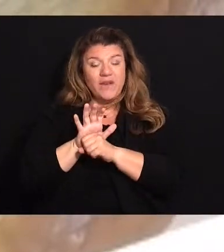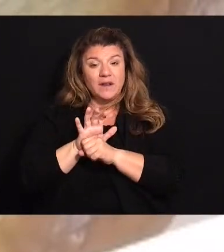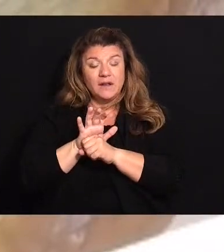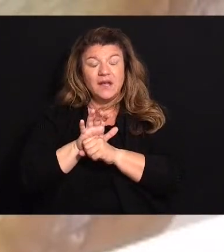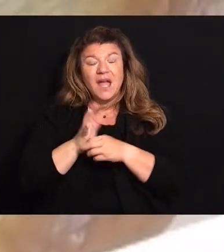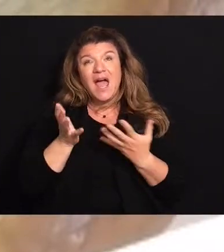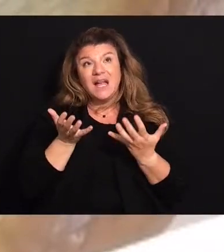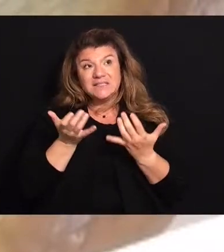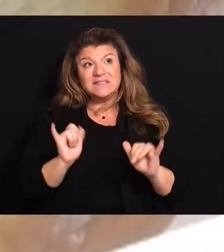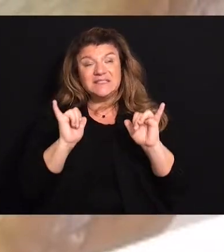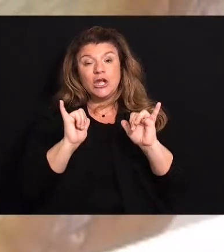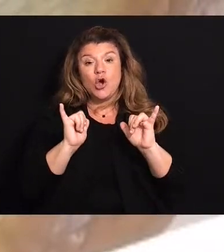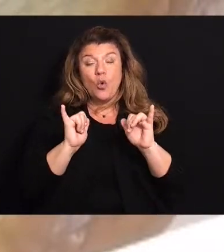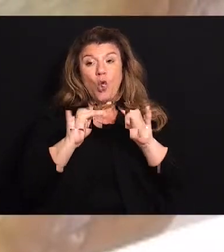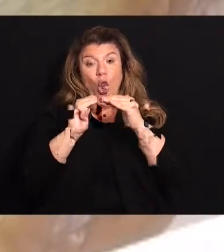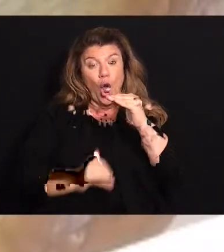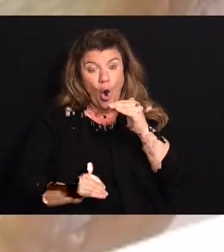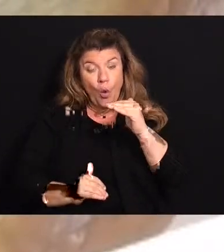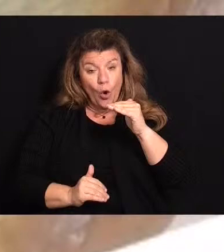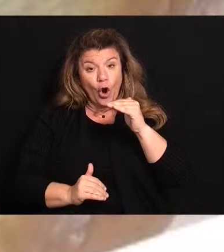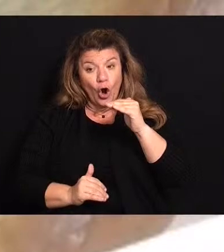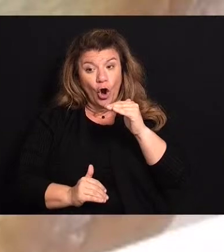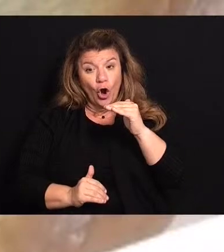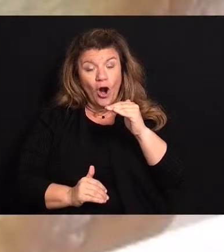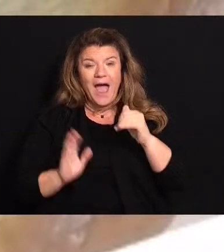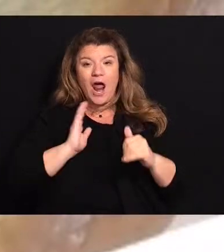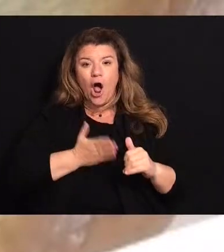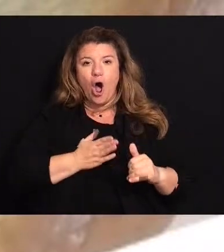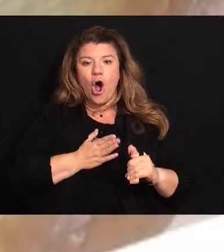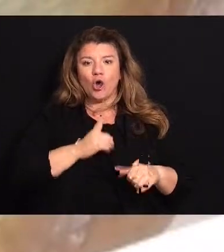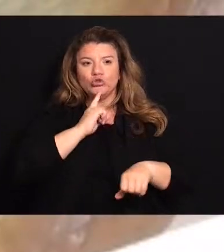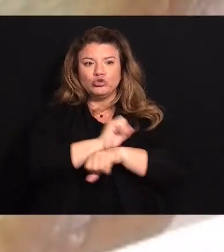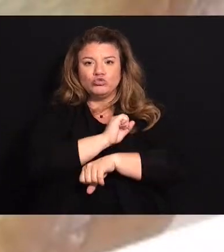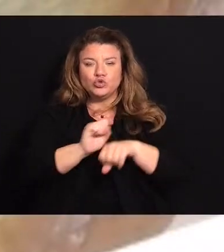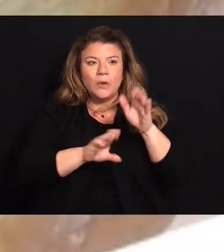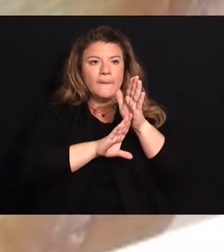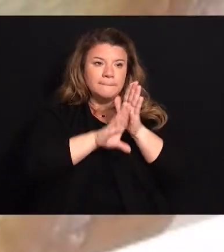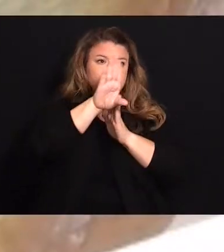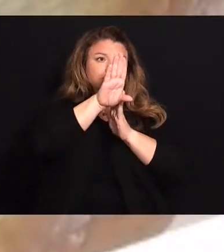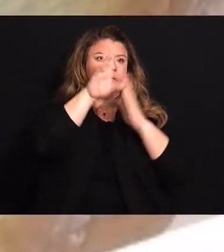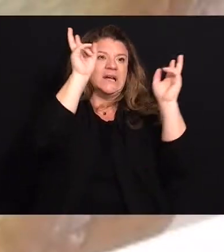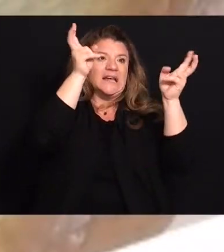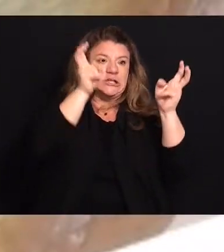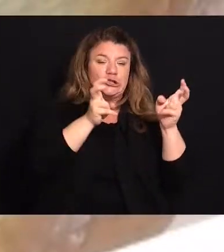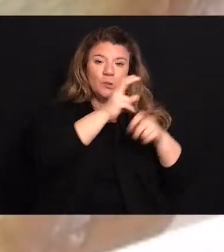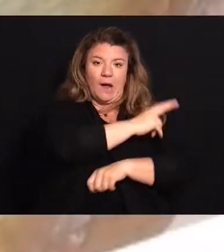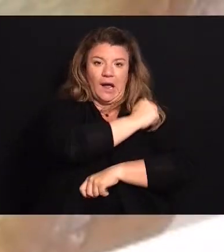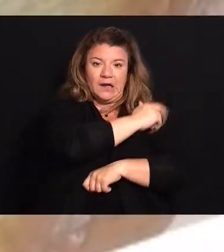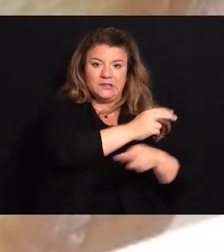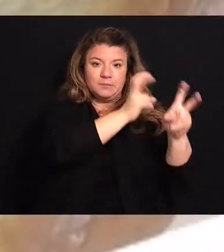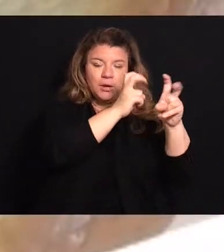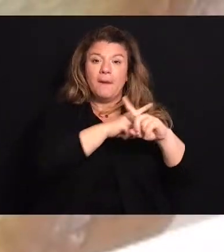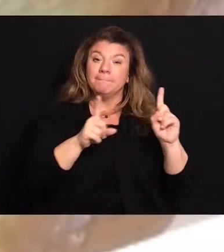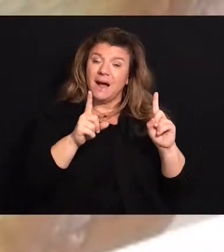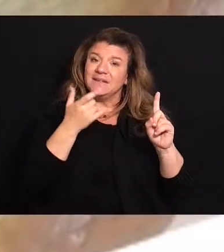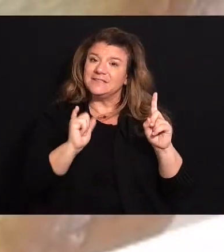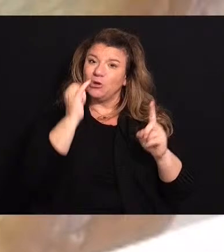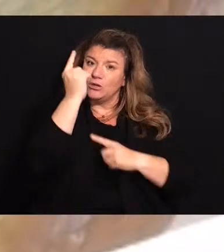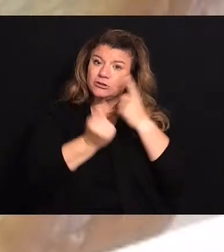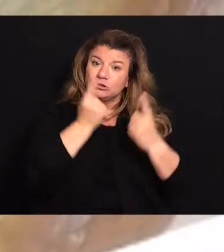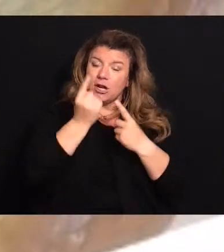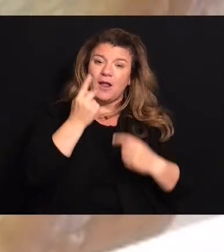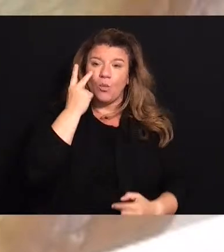substantially lower than we saw at the very peak of the hospitalizations, but it is concerning that we are seeing